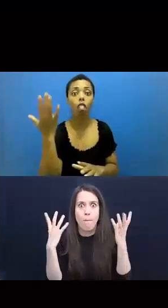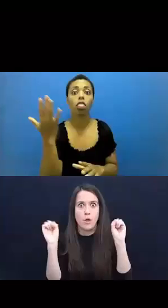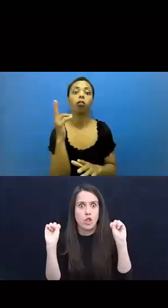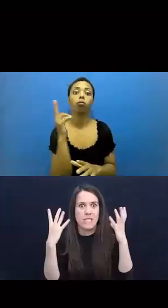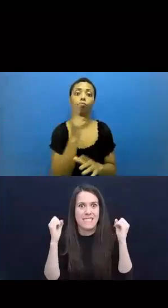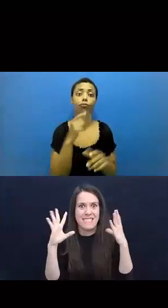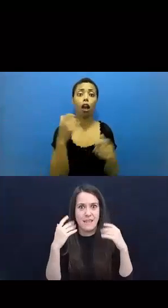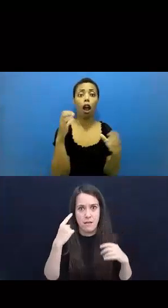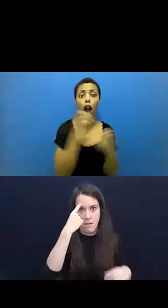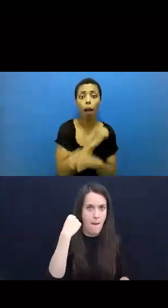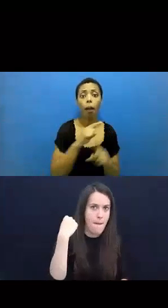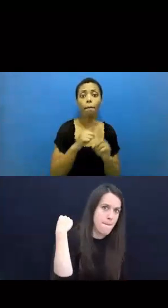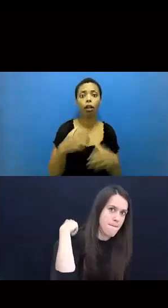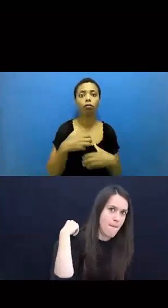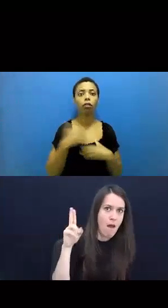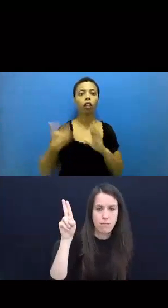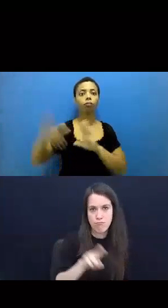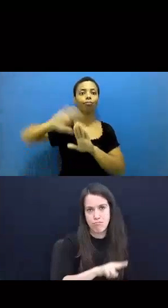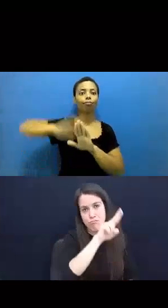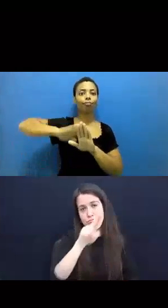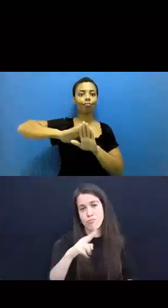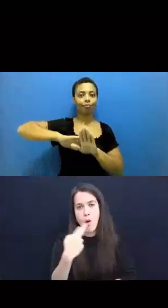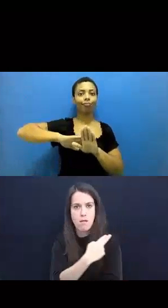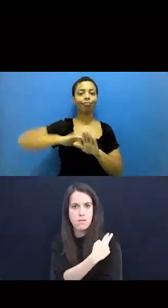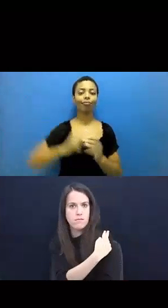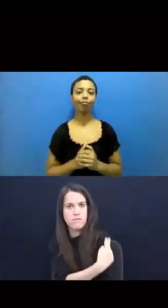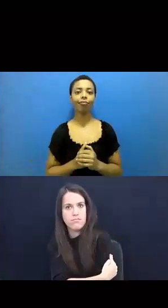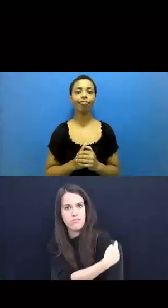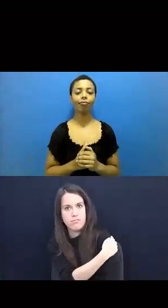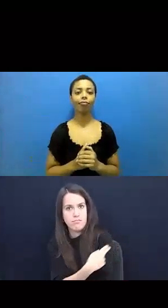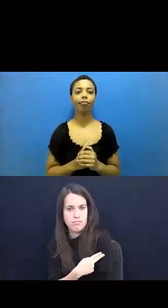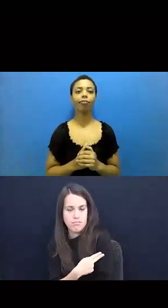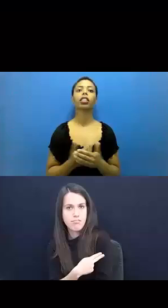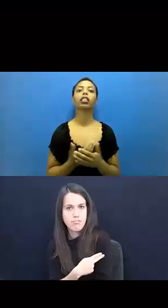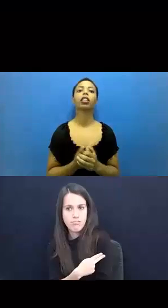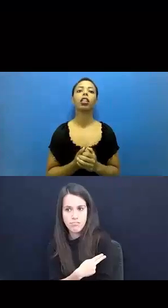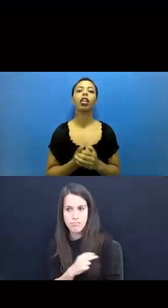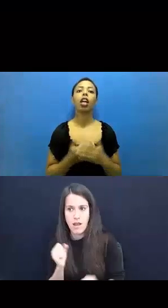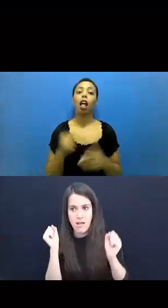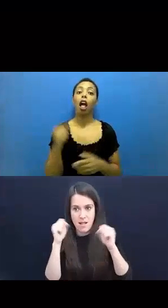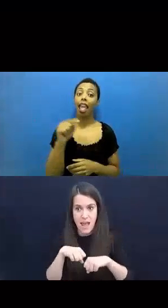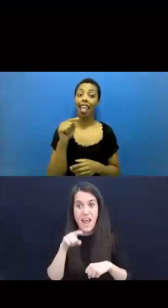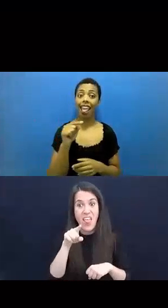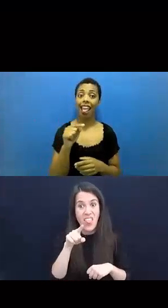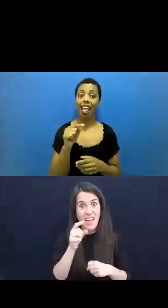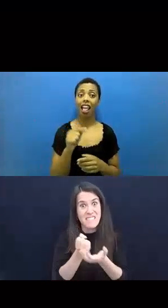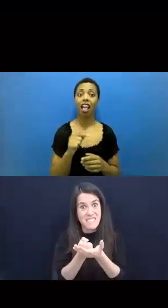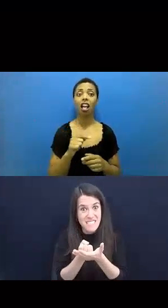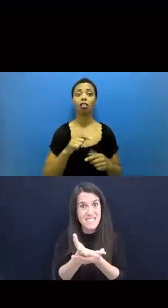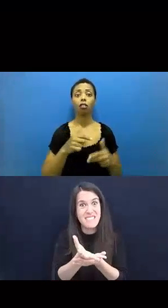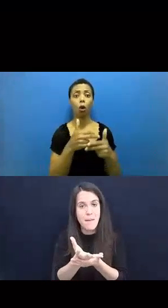back. I'm just doing that on the arm now here. So this haptics